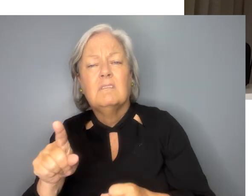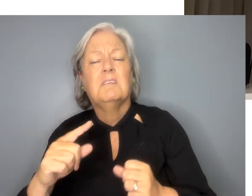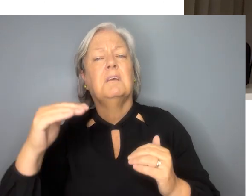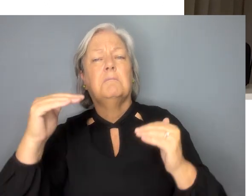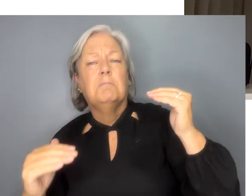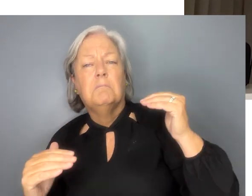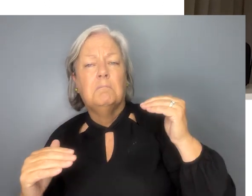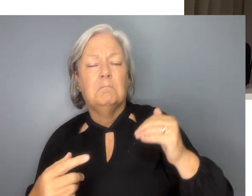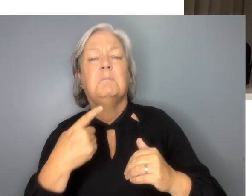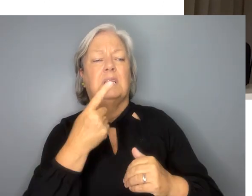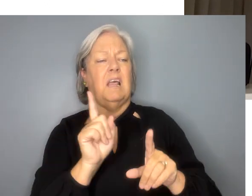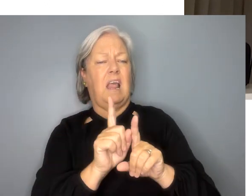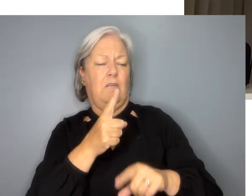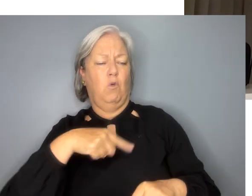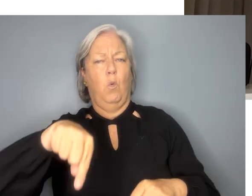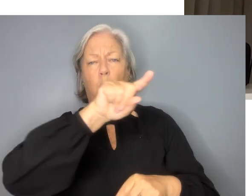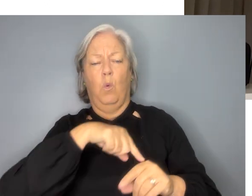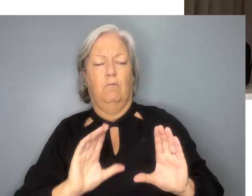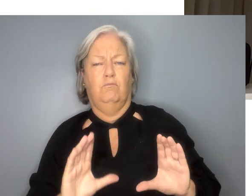inequality as a homogeneous group.